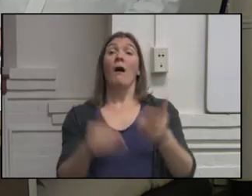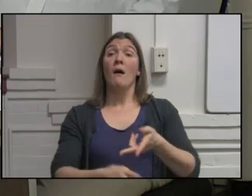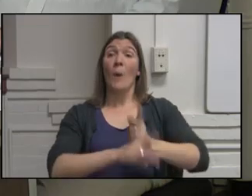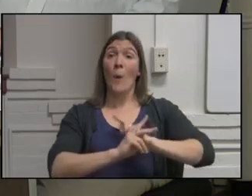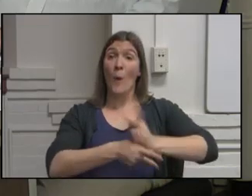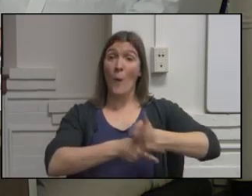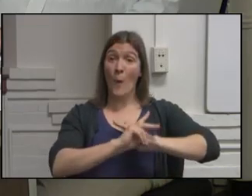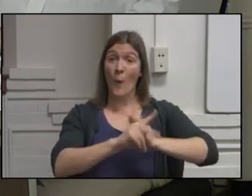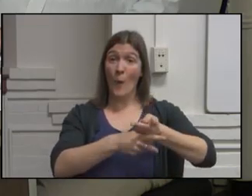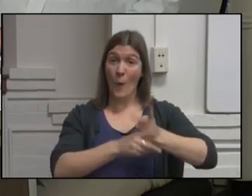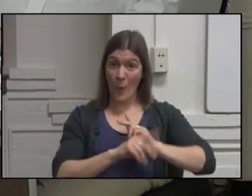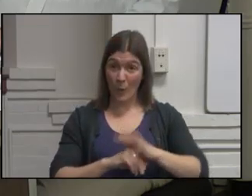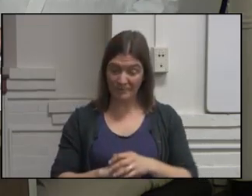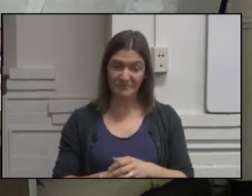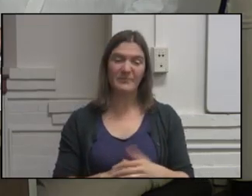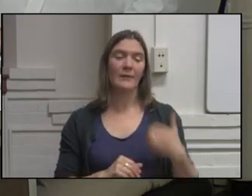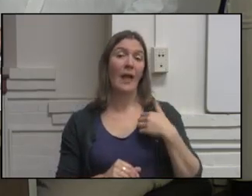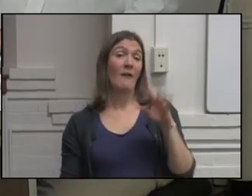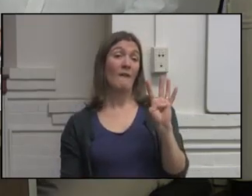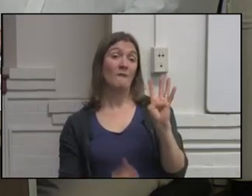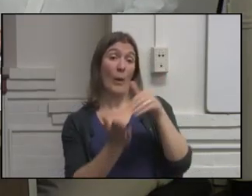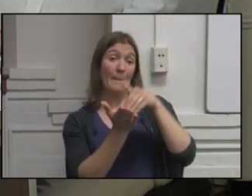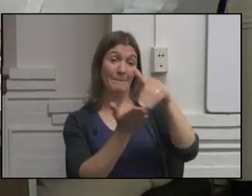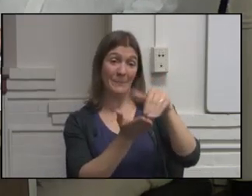fund shows that we have